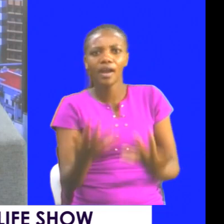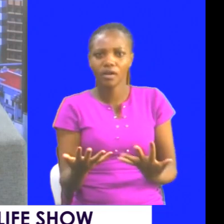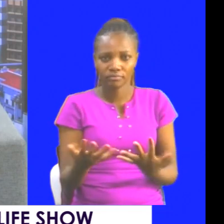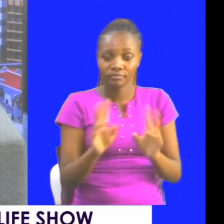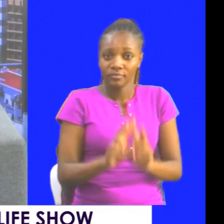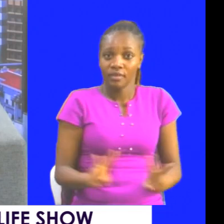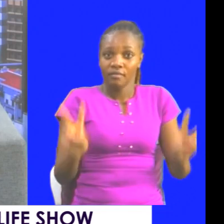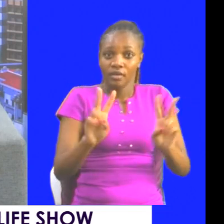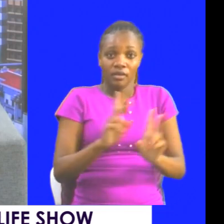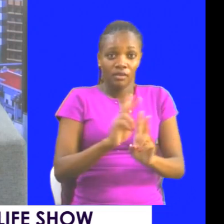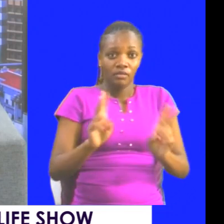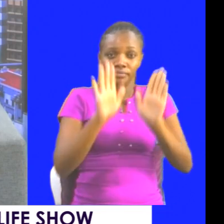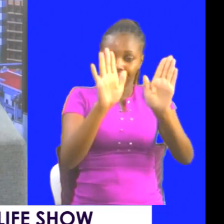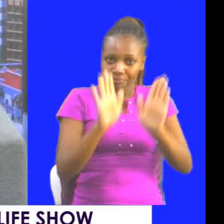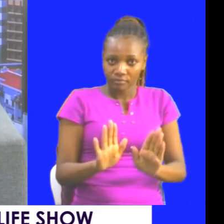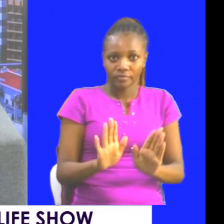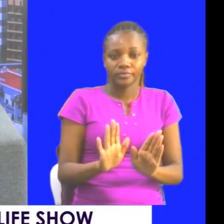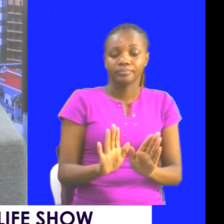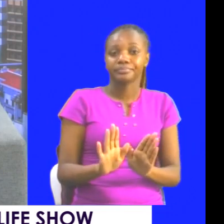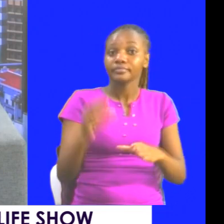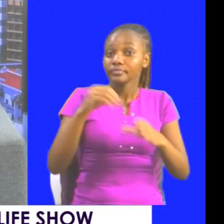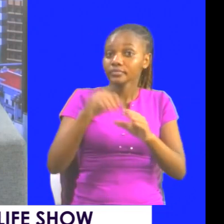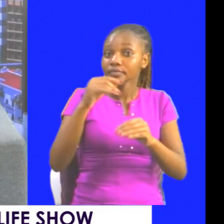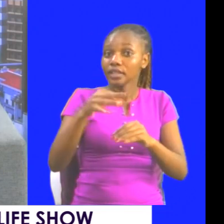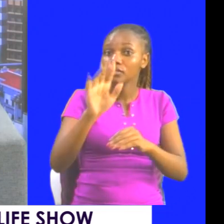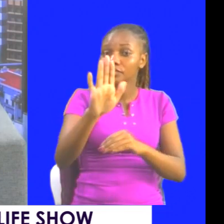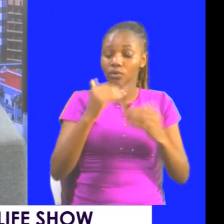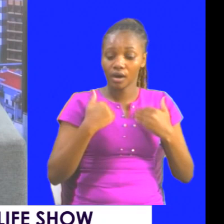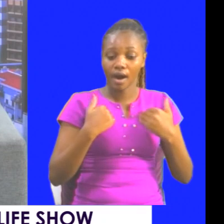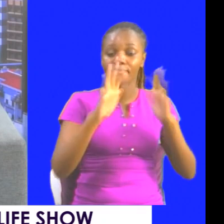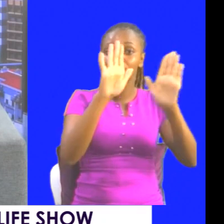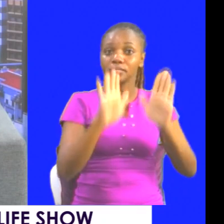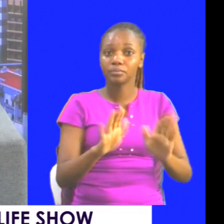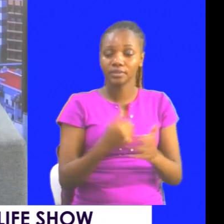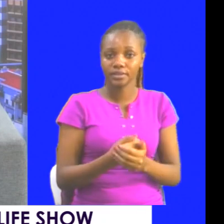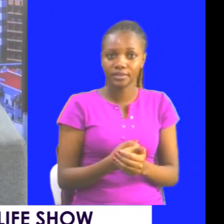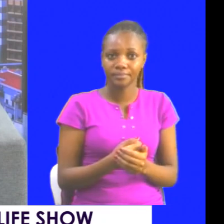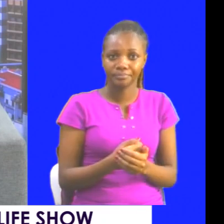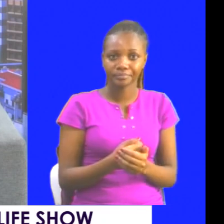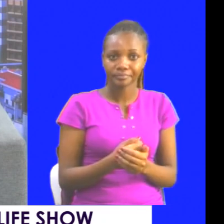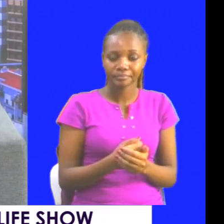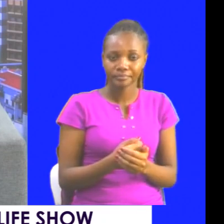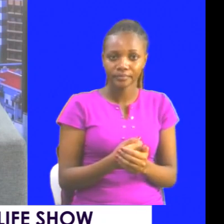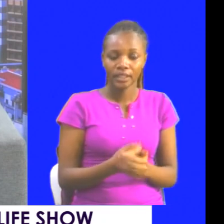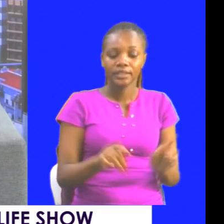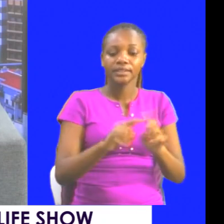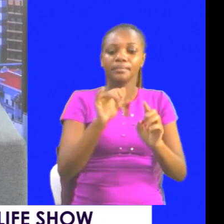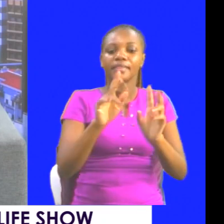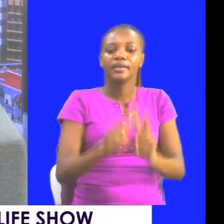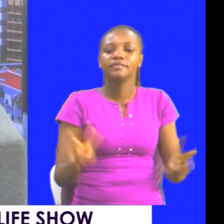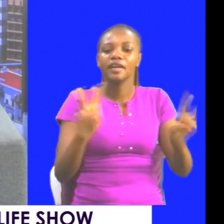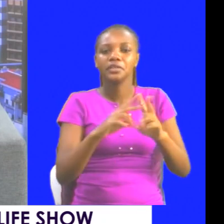so precious. The inside of you has a treasure. How you clothe that treasure, how you value